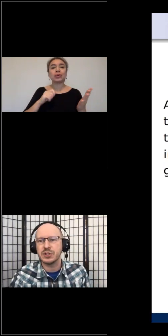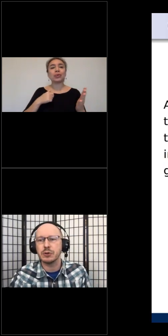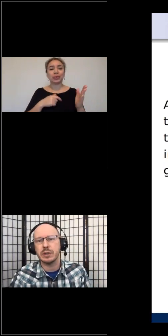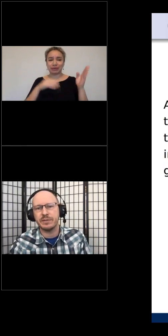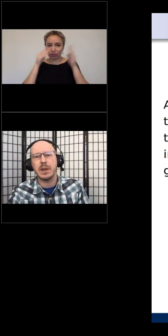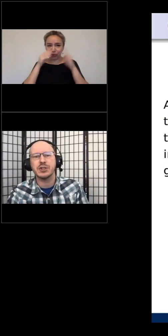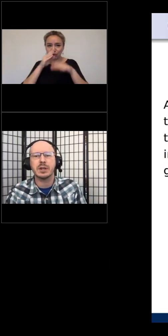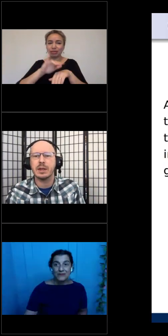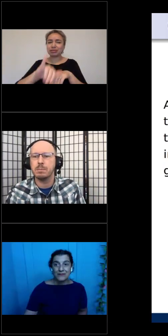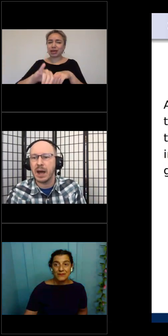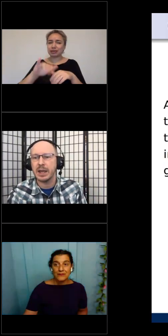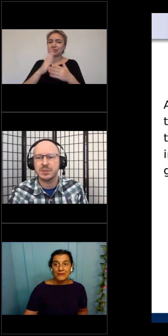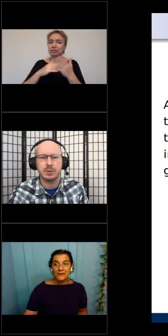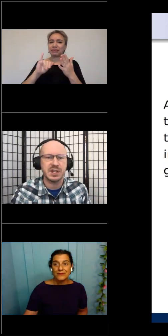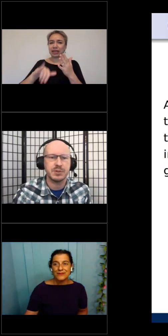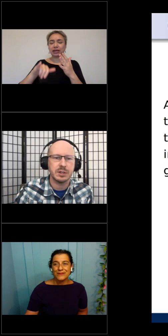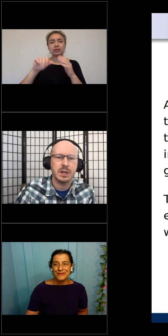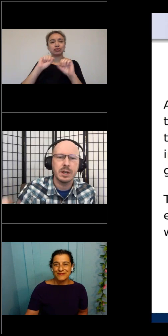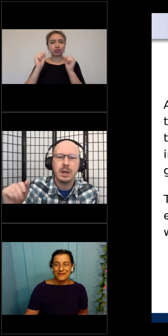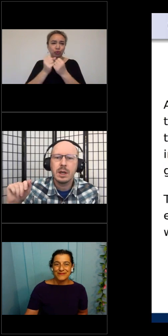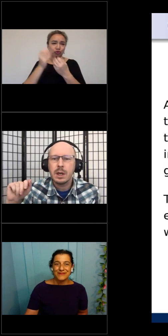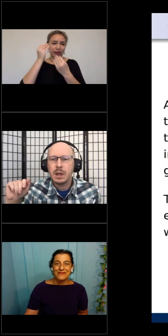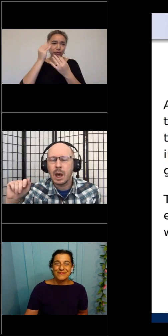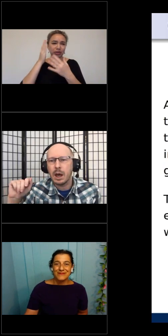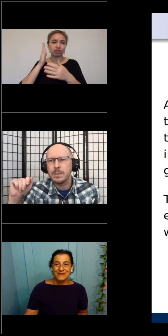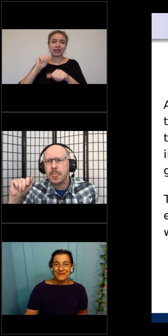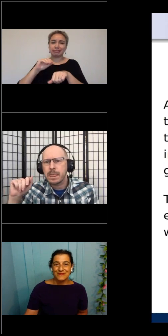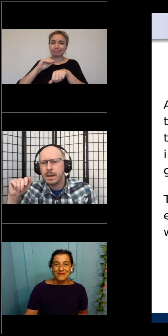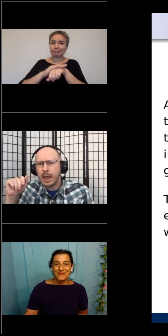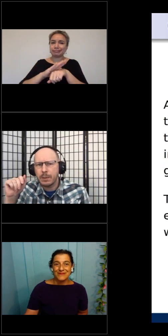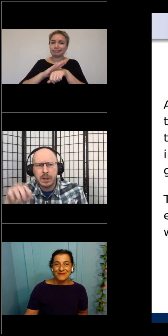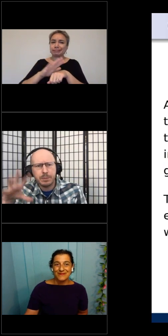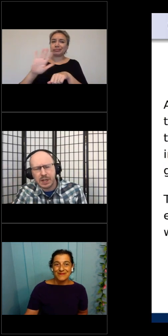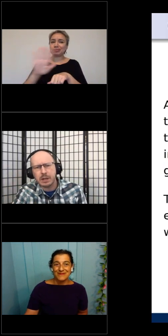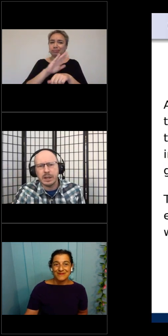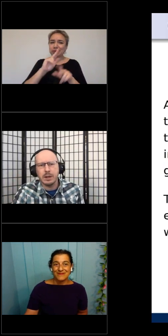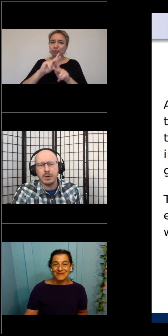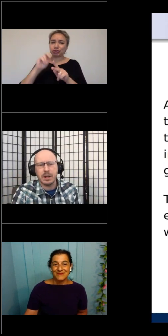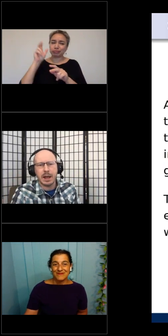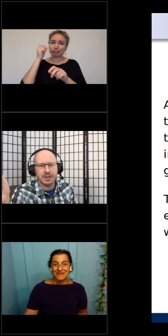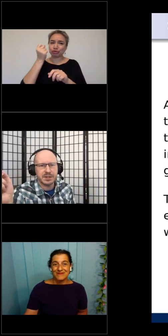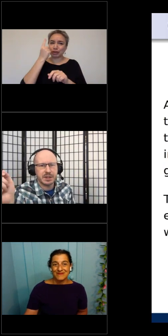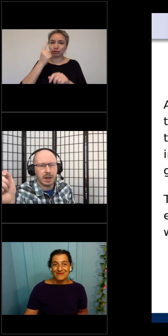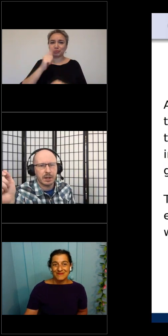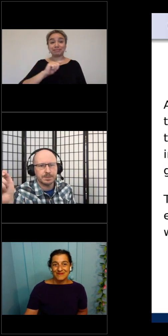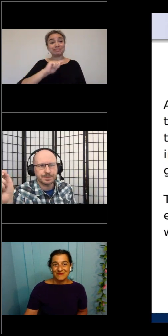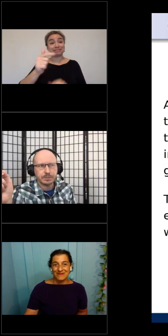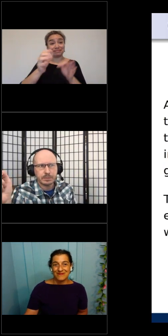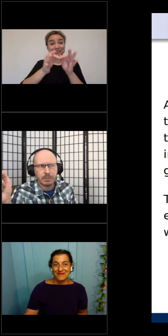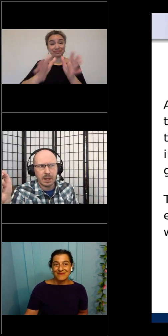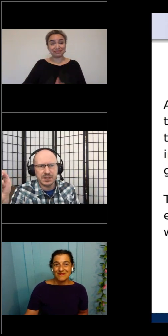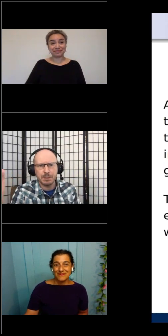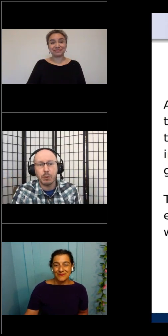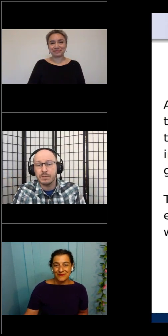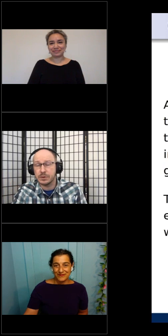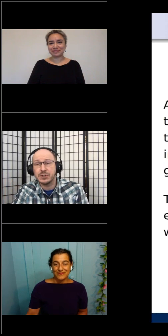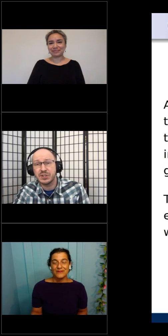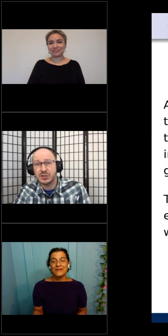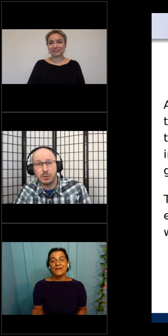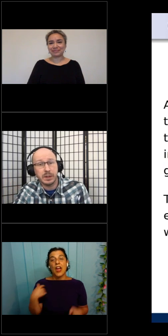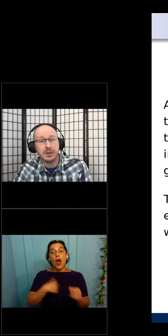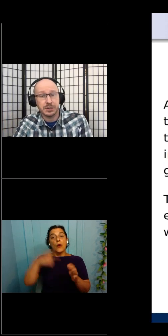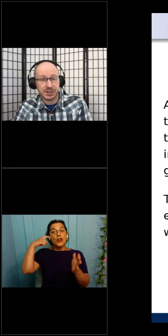how social information can bias perception. And we particularly noted how this is important